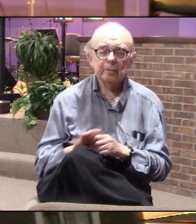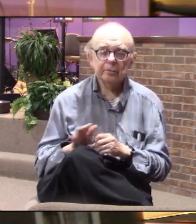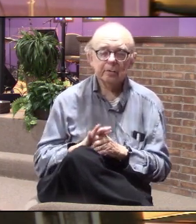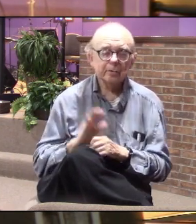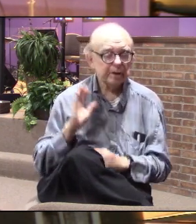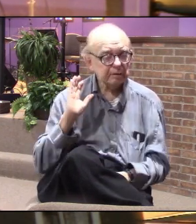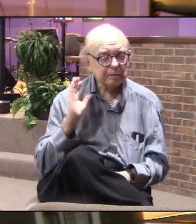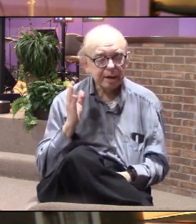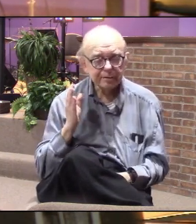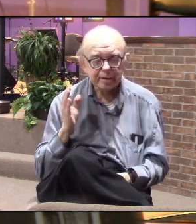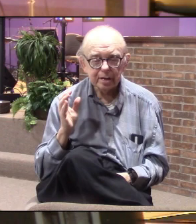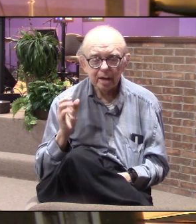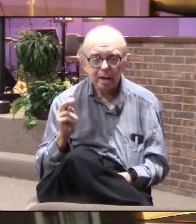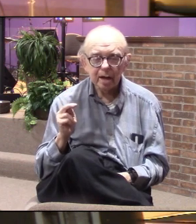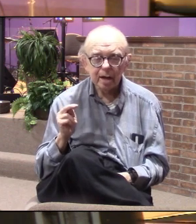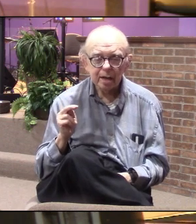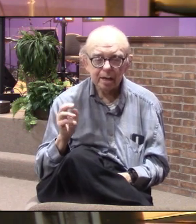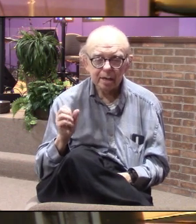insane.